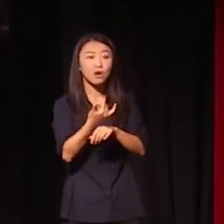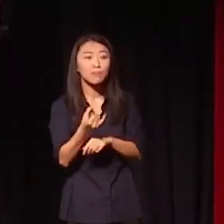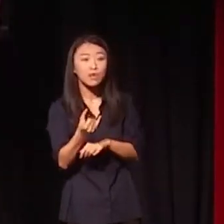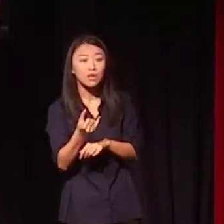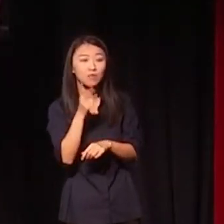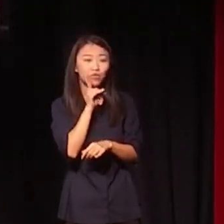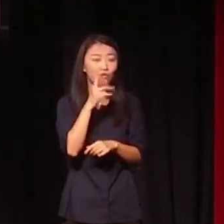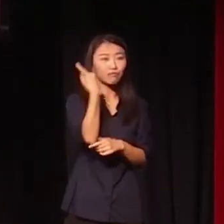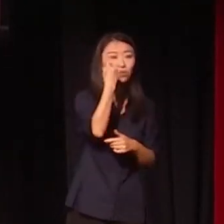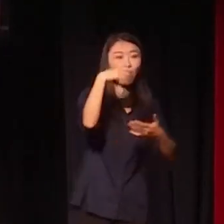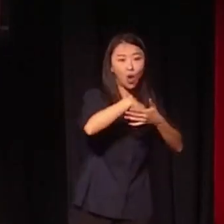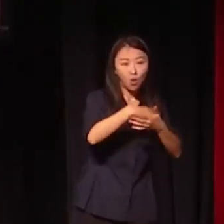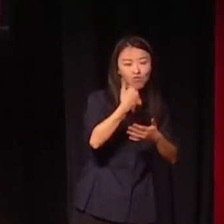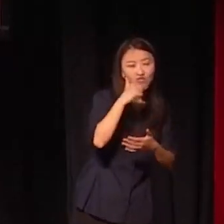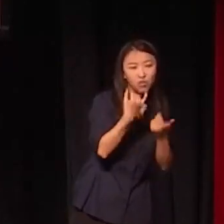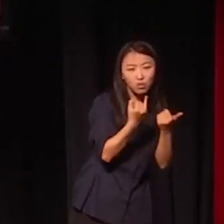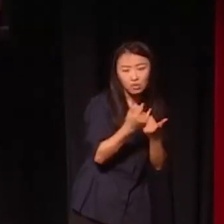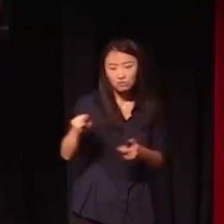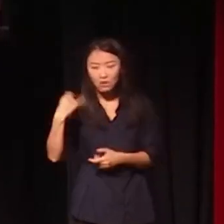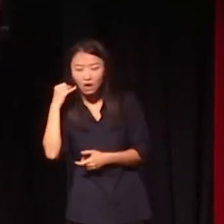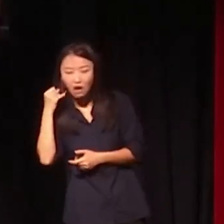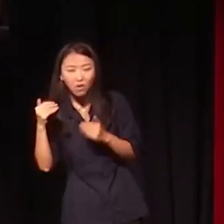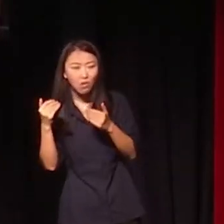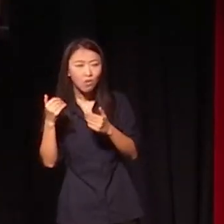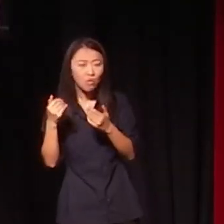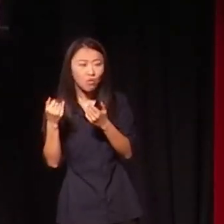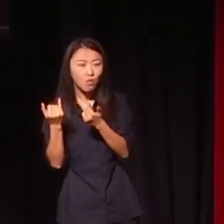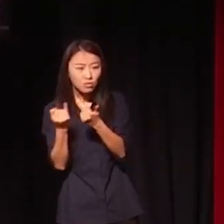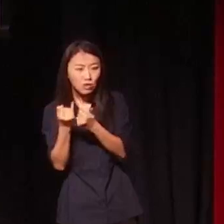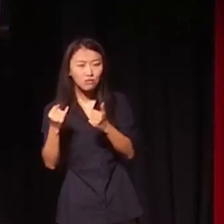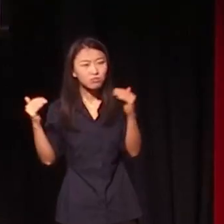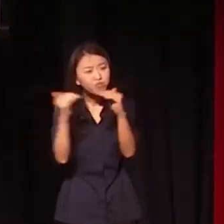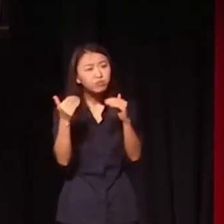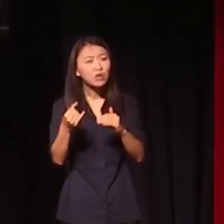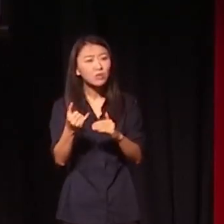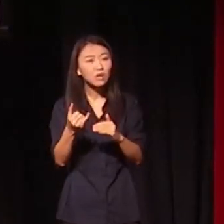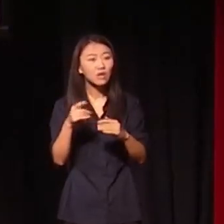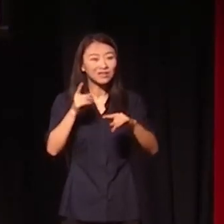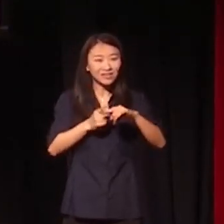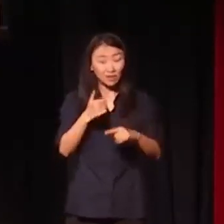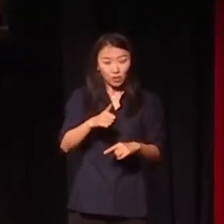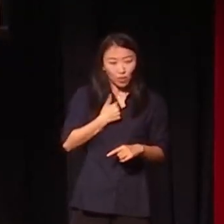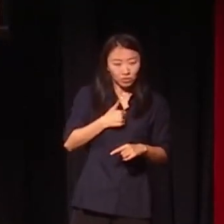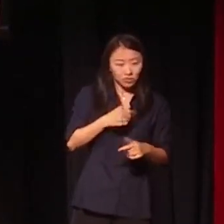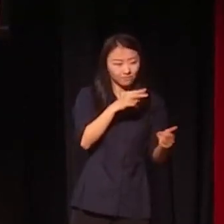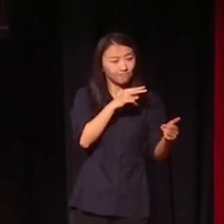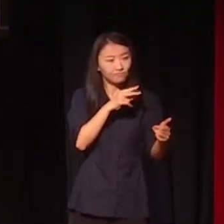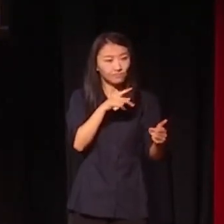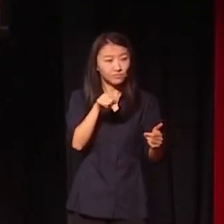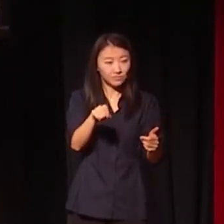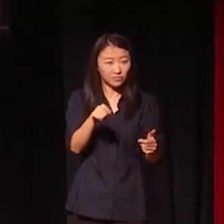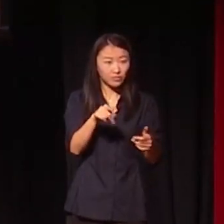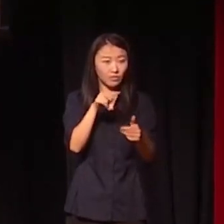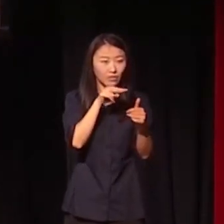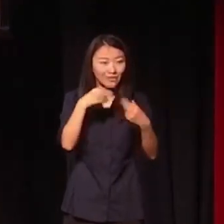theories, question and answer responses between teacher and student is actually a really critical part of learning. So when